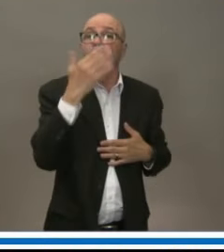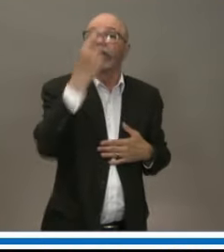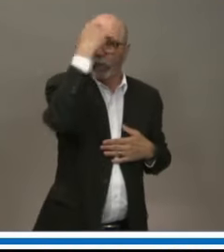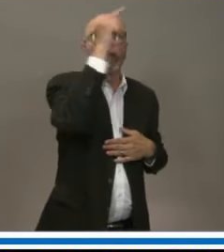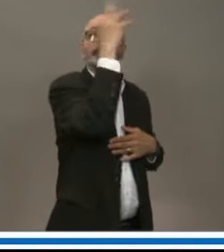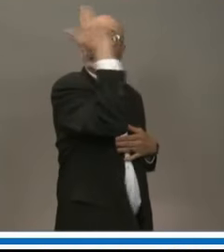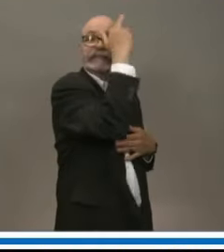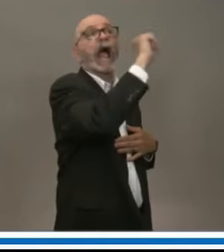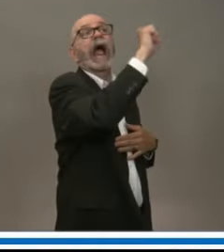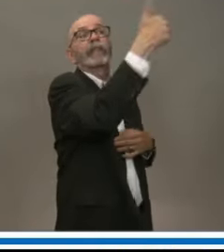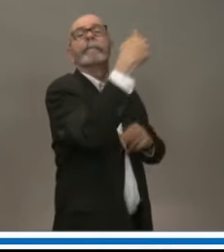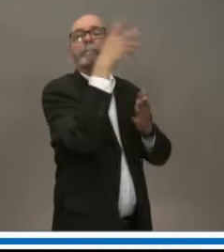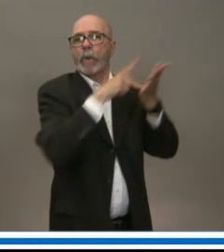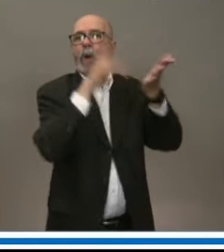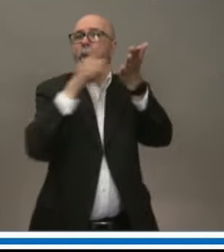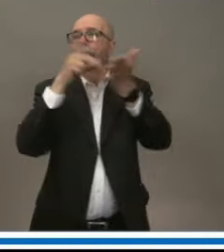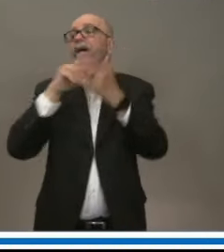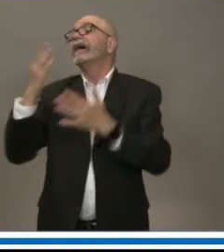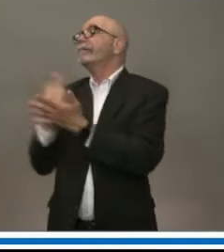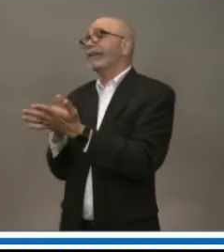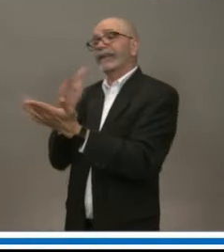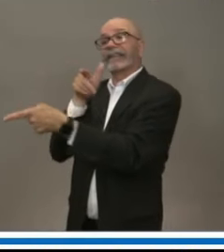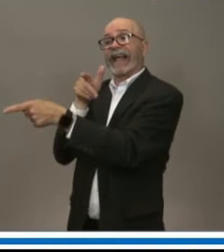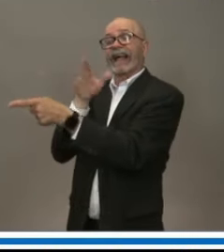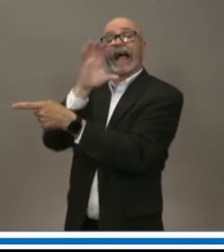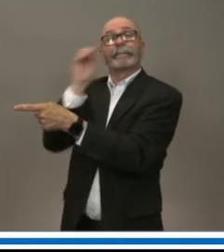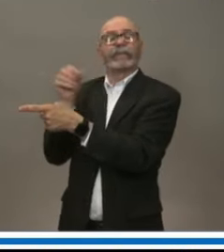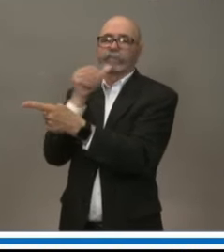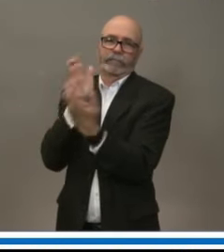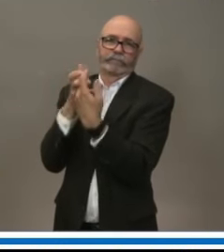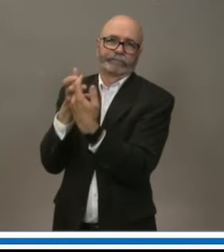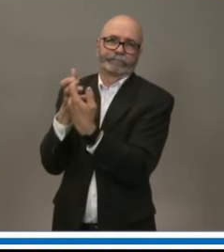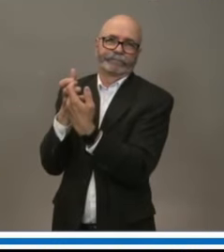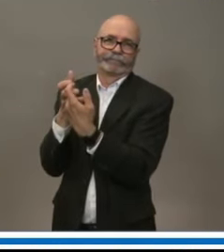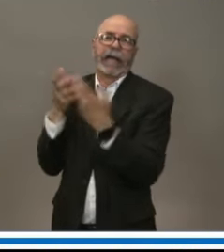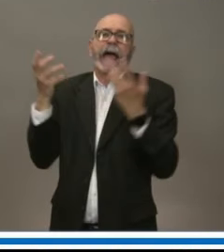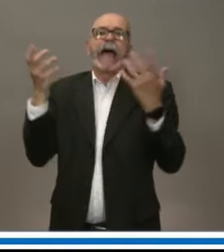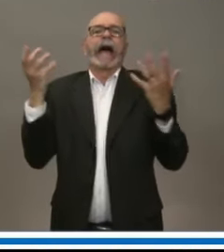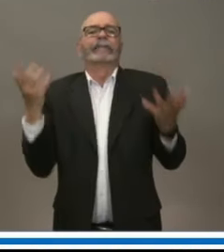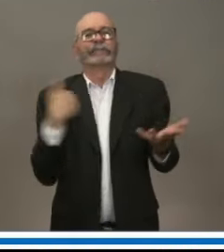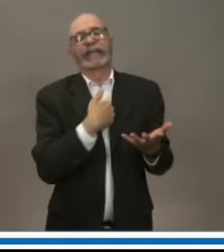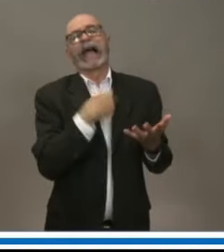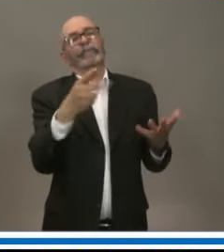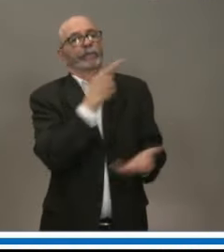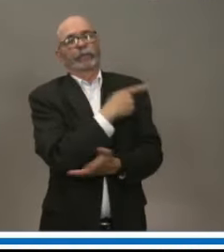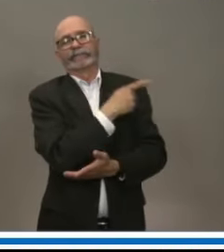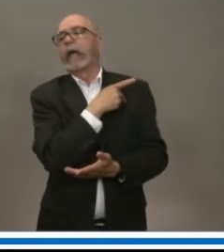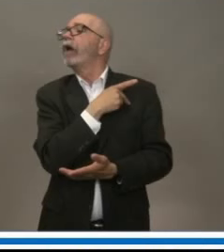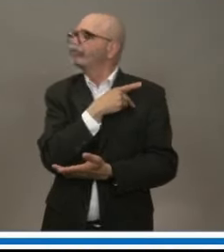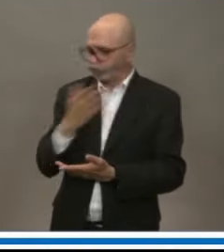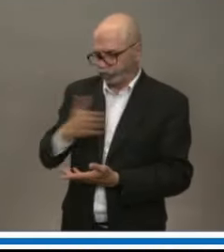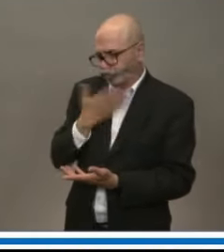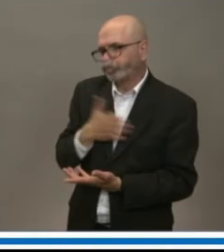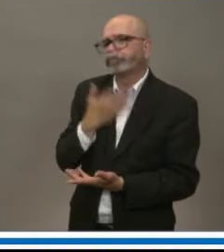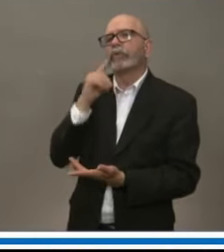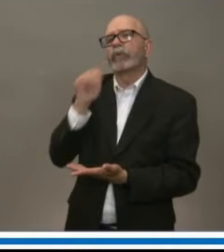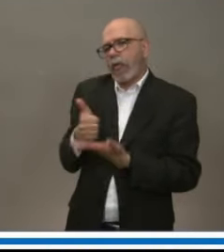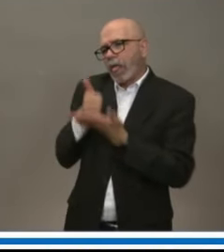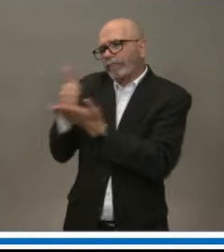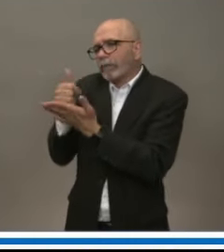and that's where I think the provinces need to come in, and that's where our focus has been on those who've been completely unemployed. How do we support them in the short term? How